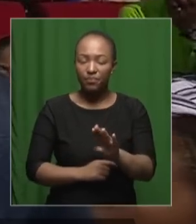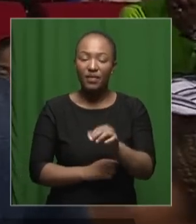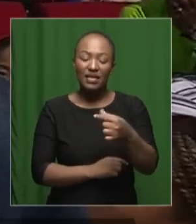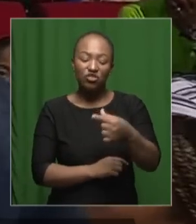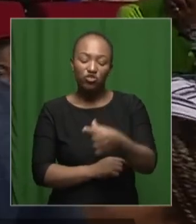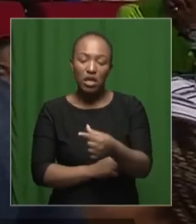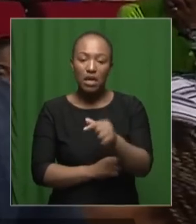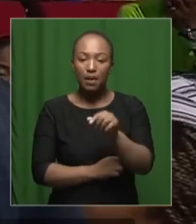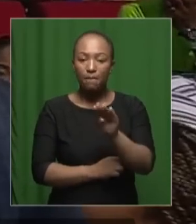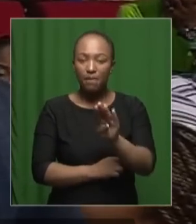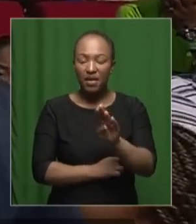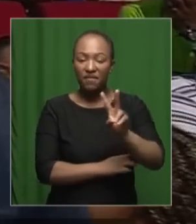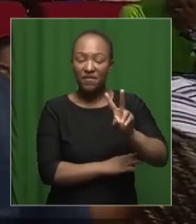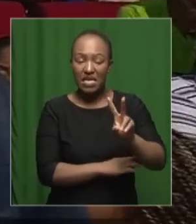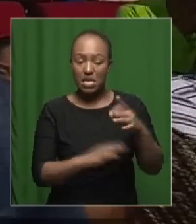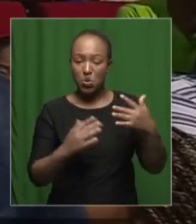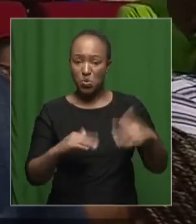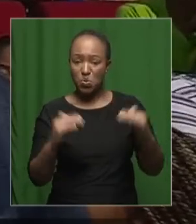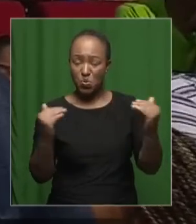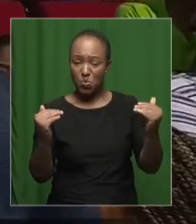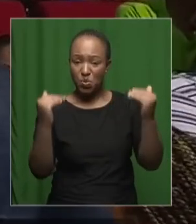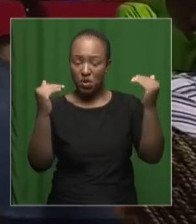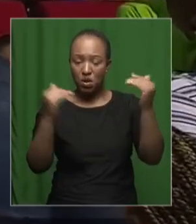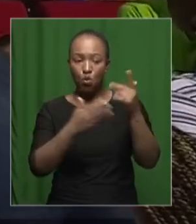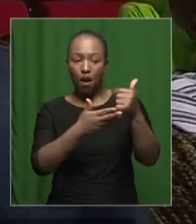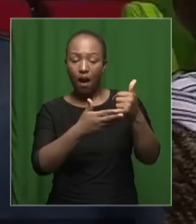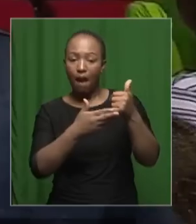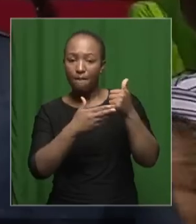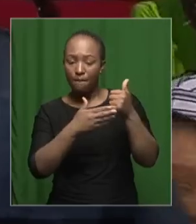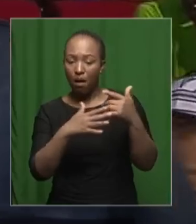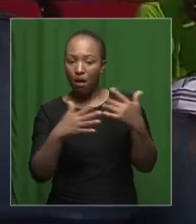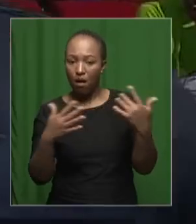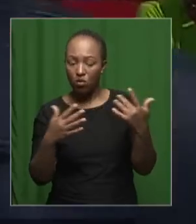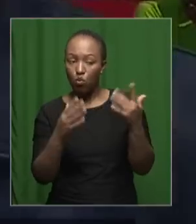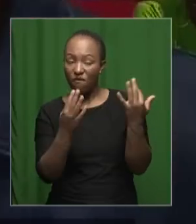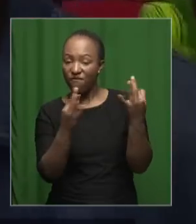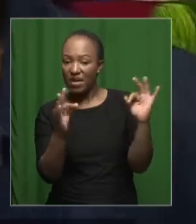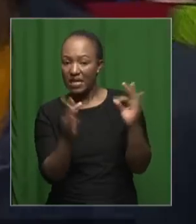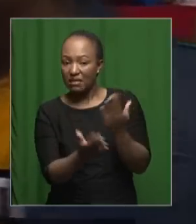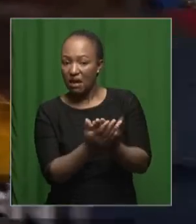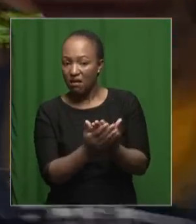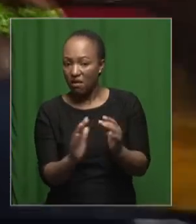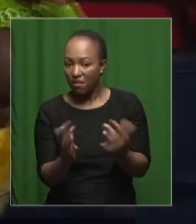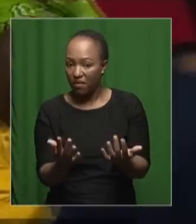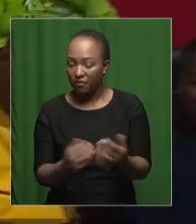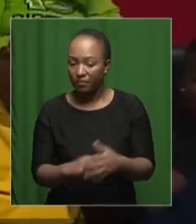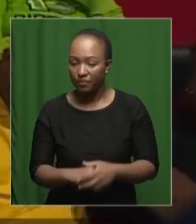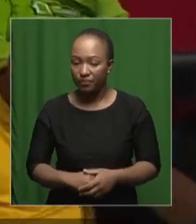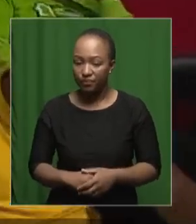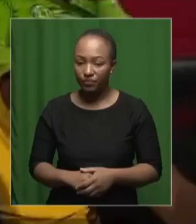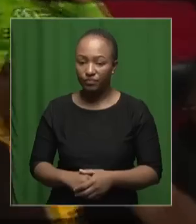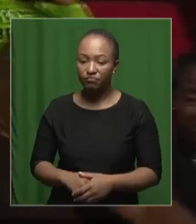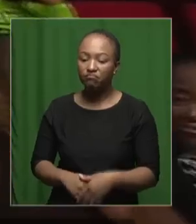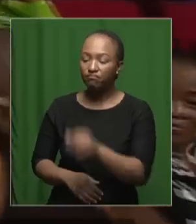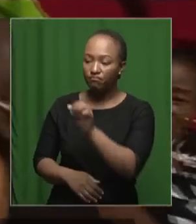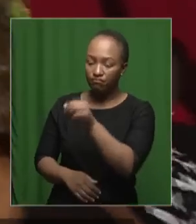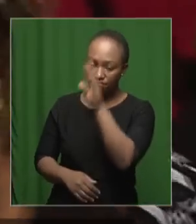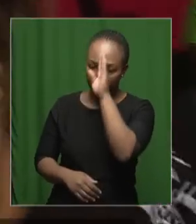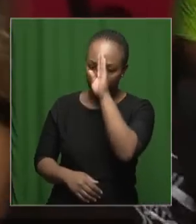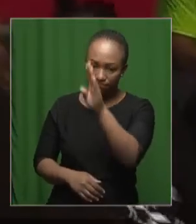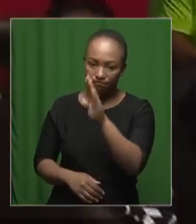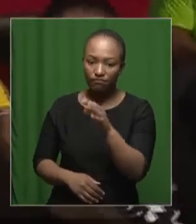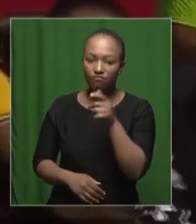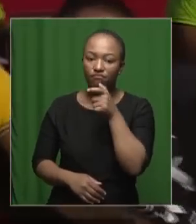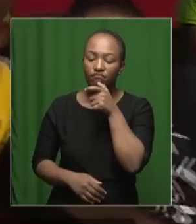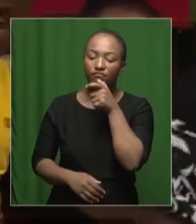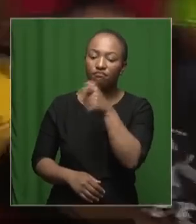put us at ease that immigration will help us to be free from that? All right, thank you. One more question here. Sure, hi. I have actually a